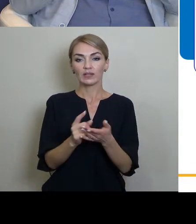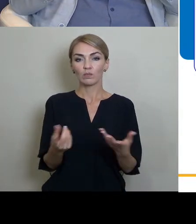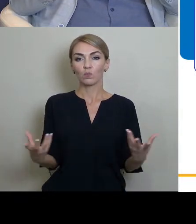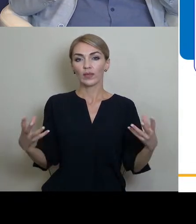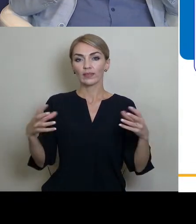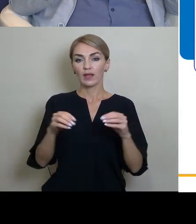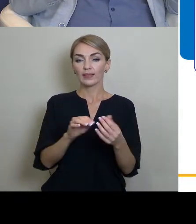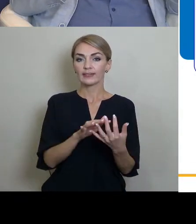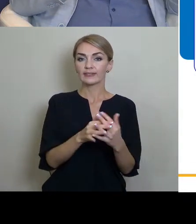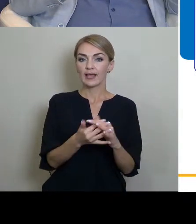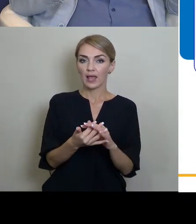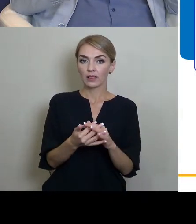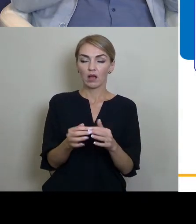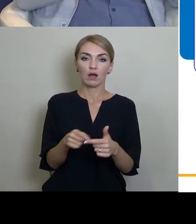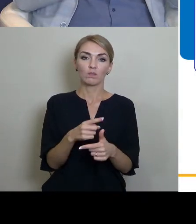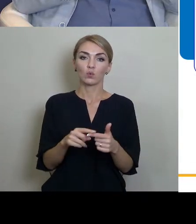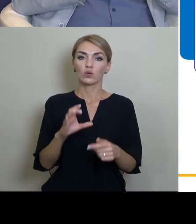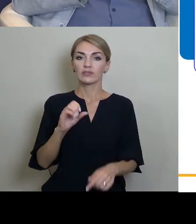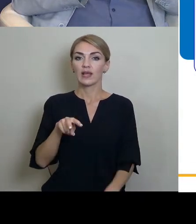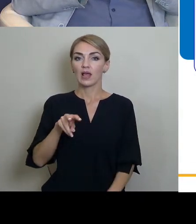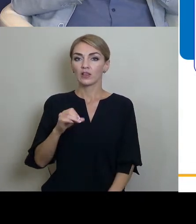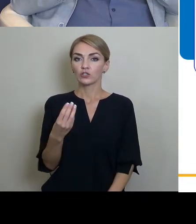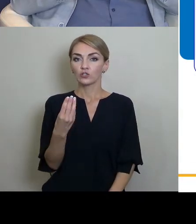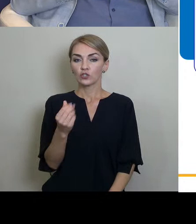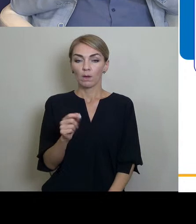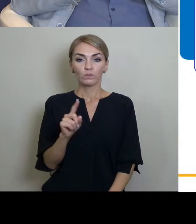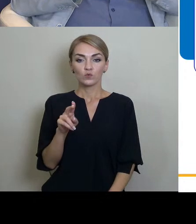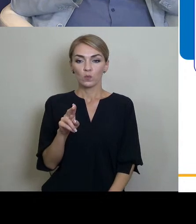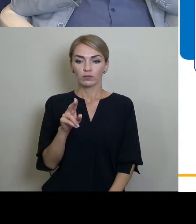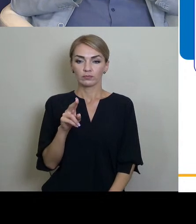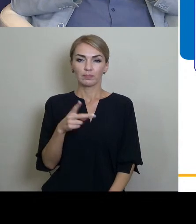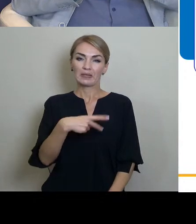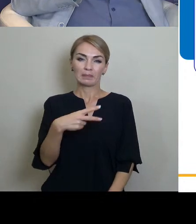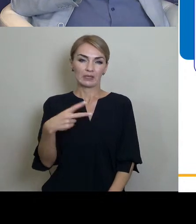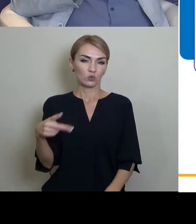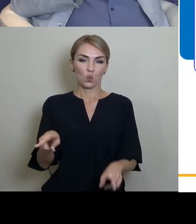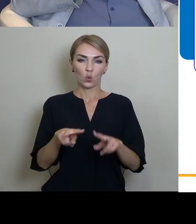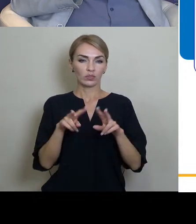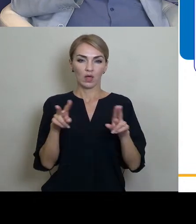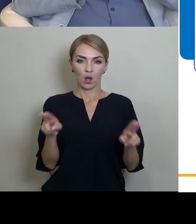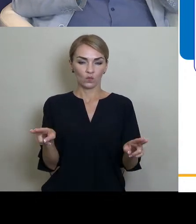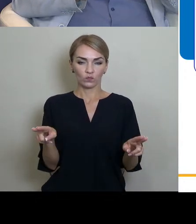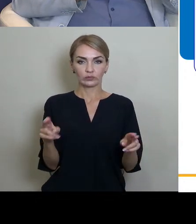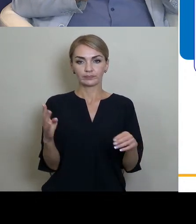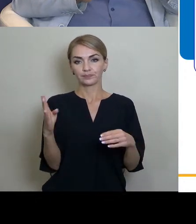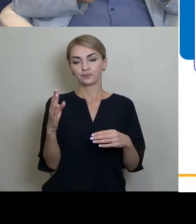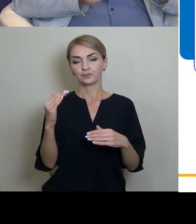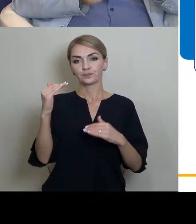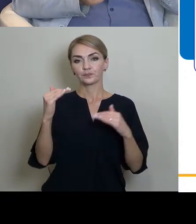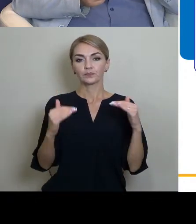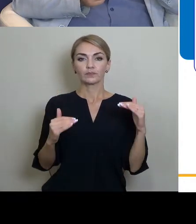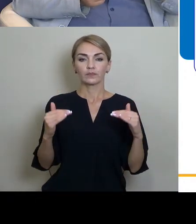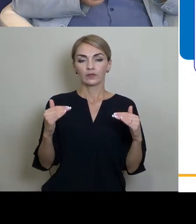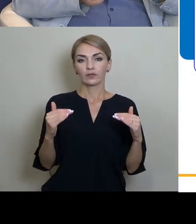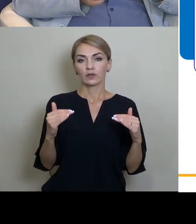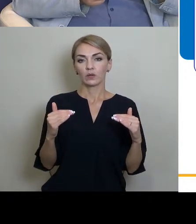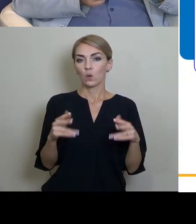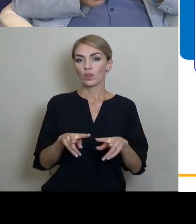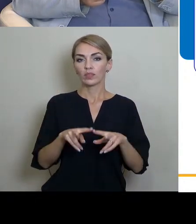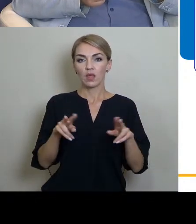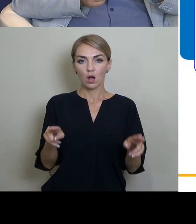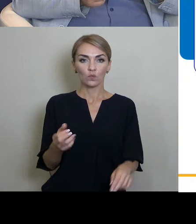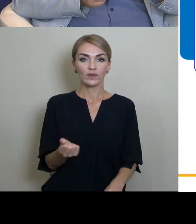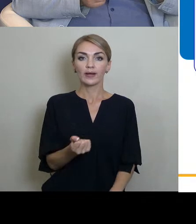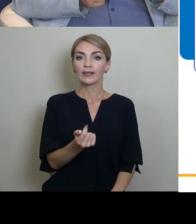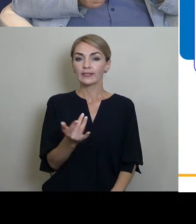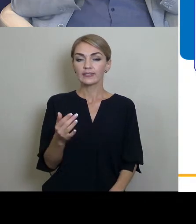structure and join the villages in the manner so that we could have roughly the same with the